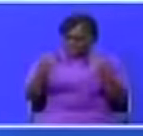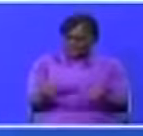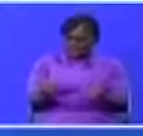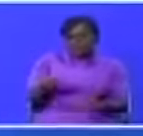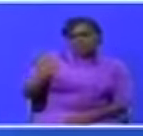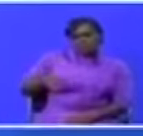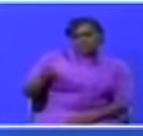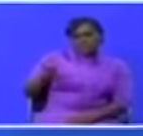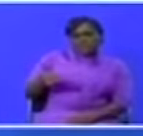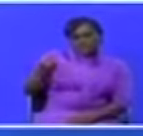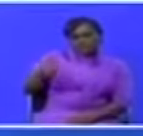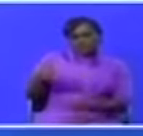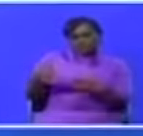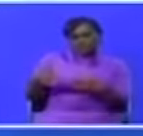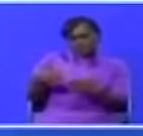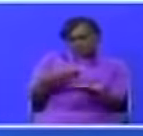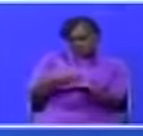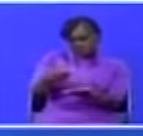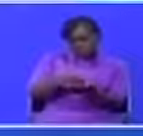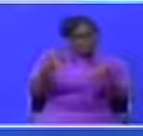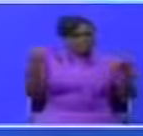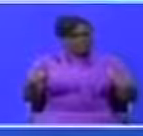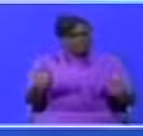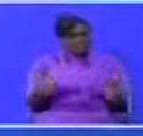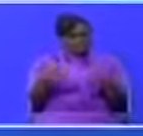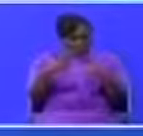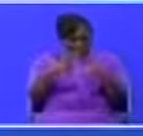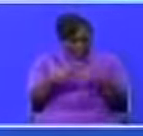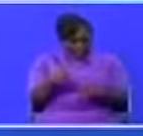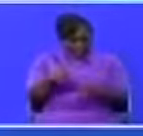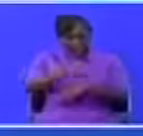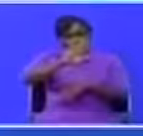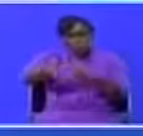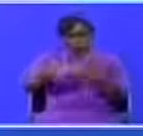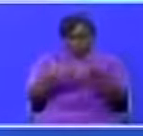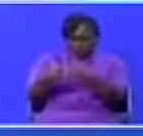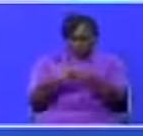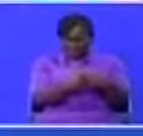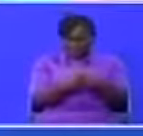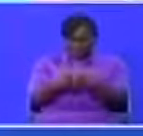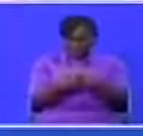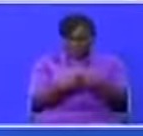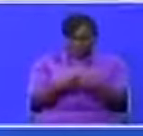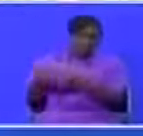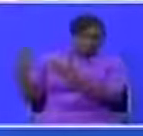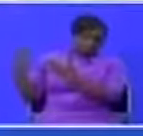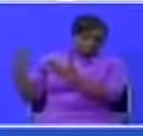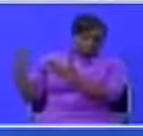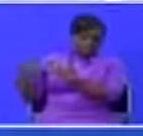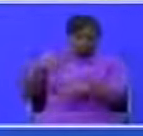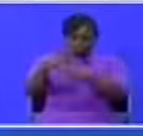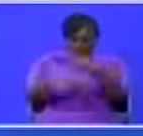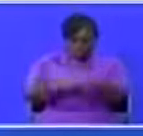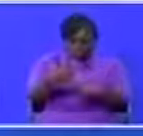these women, as they have not sold a single harvest. But despite all the teething problem that these farmers are going through